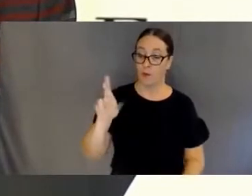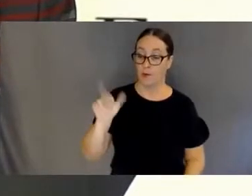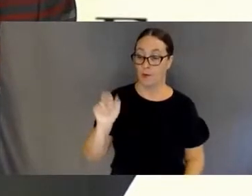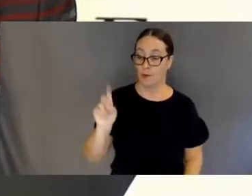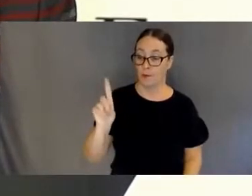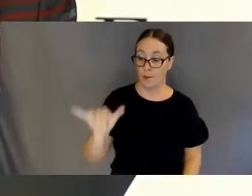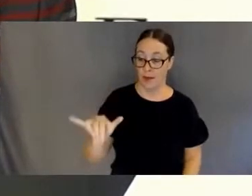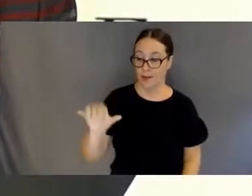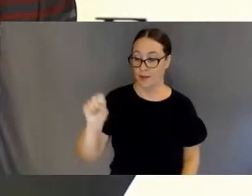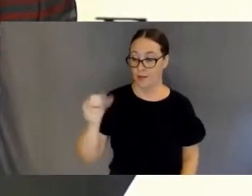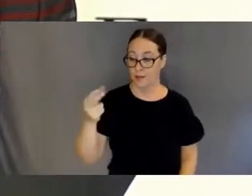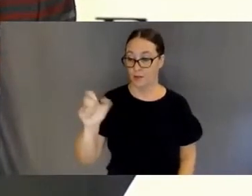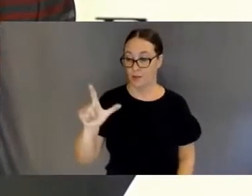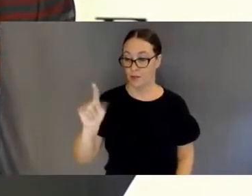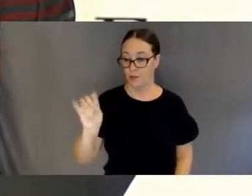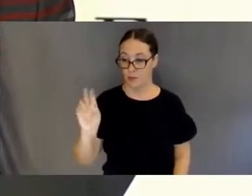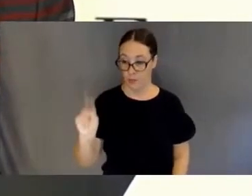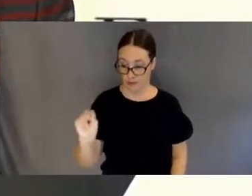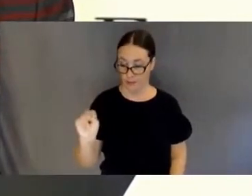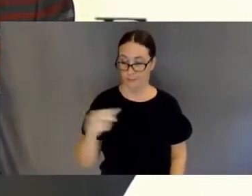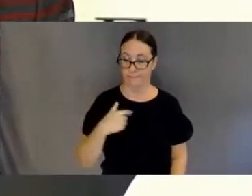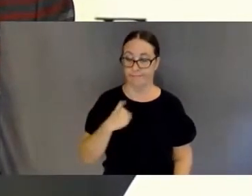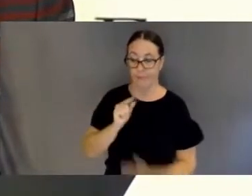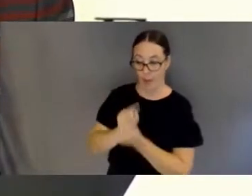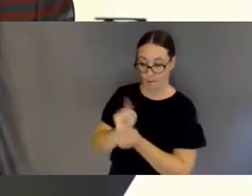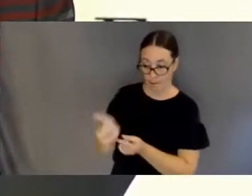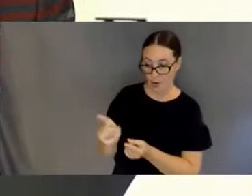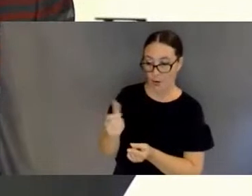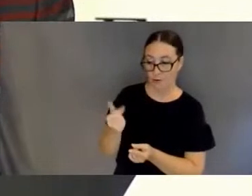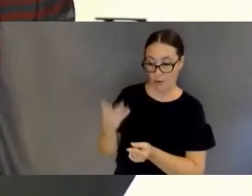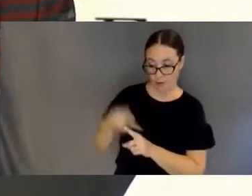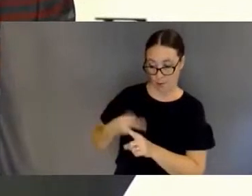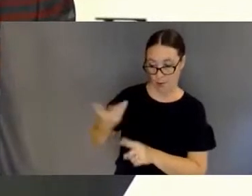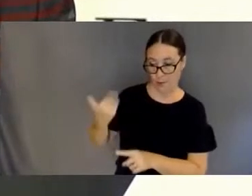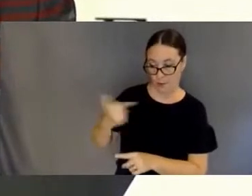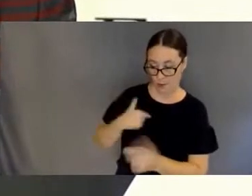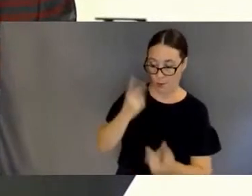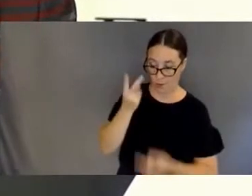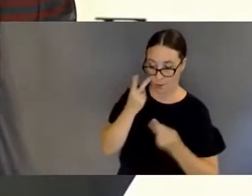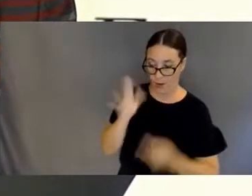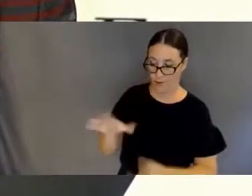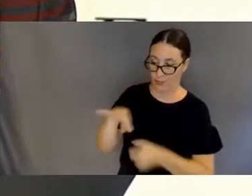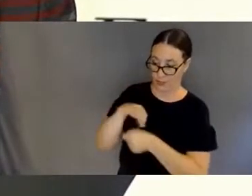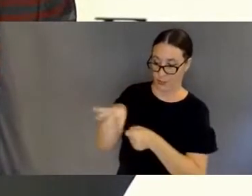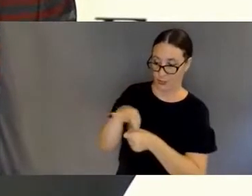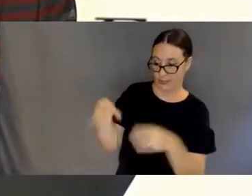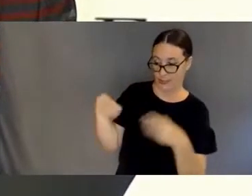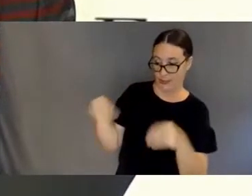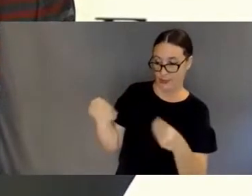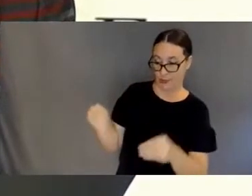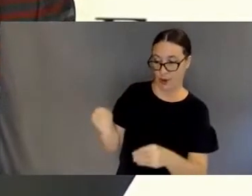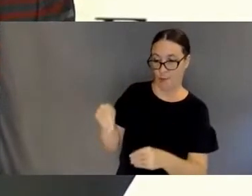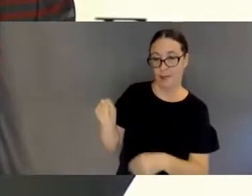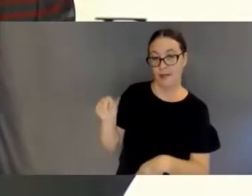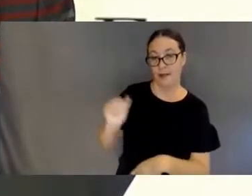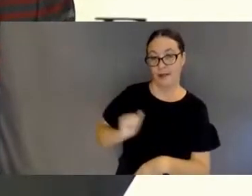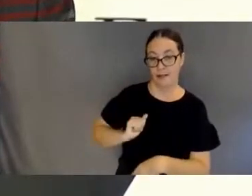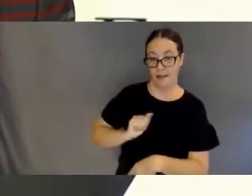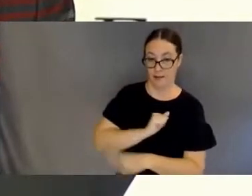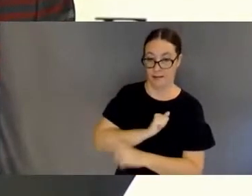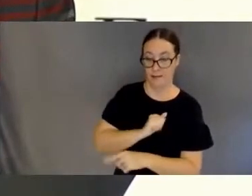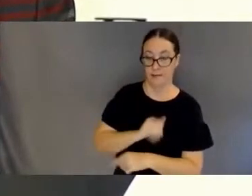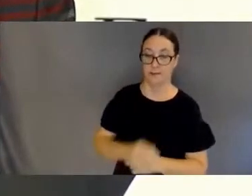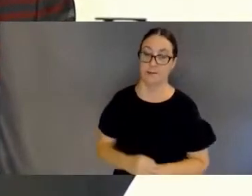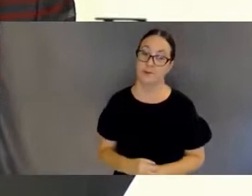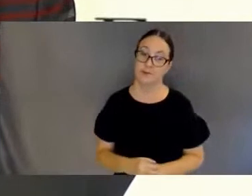Shelton. I met Brandy a few months ago when I visited her tea shop in Atlanta. Just